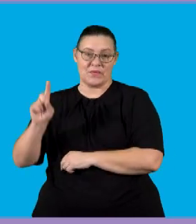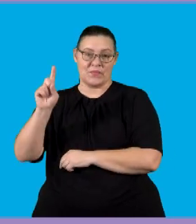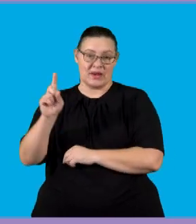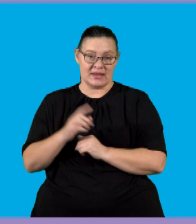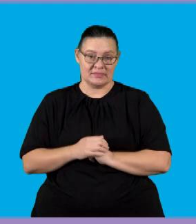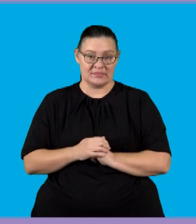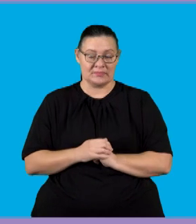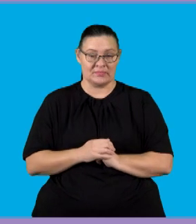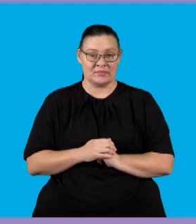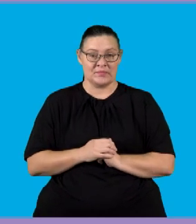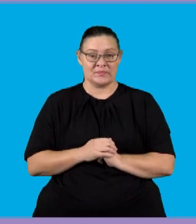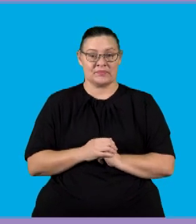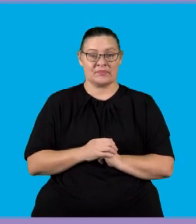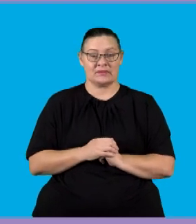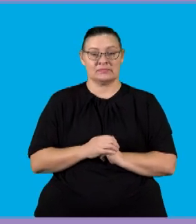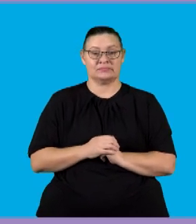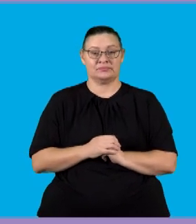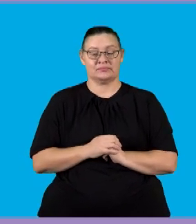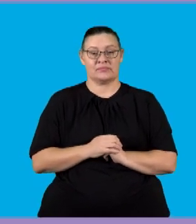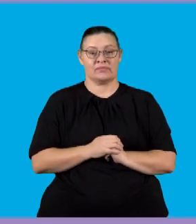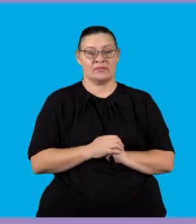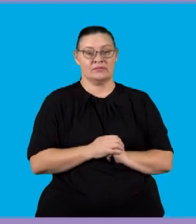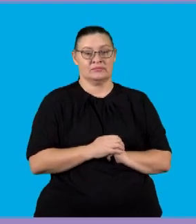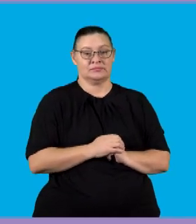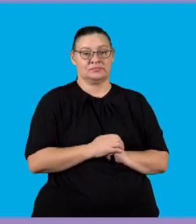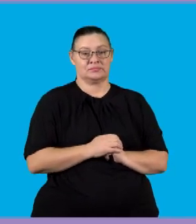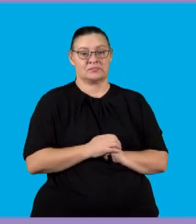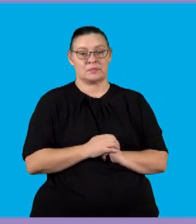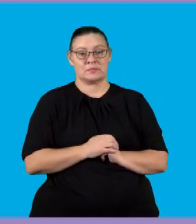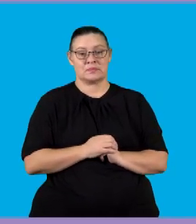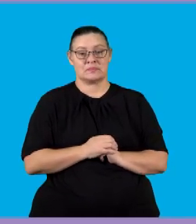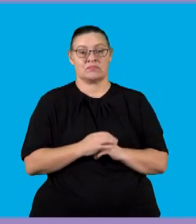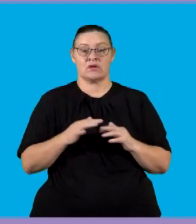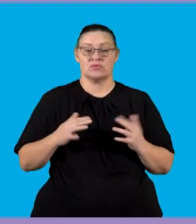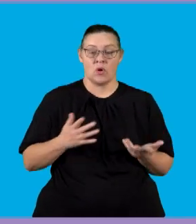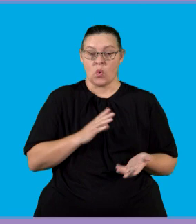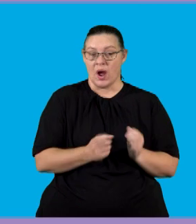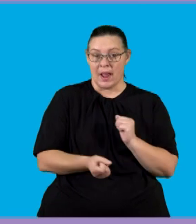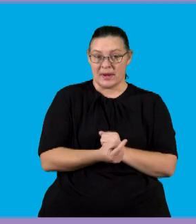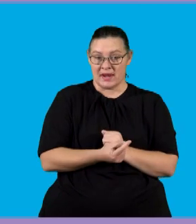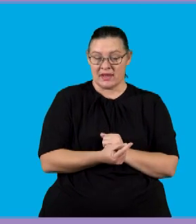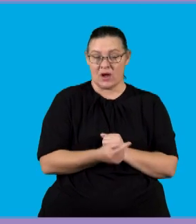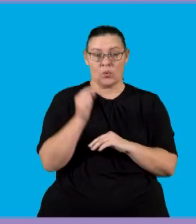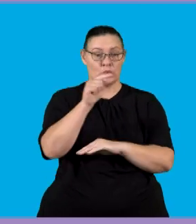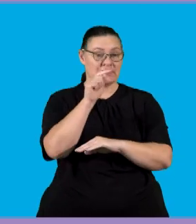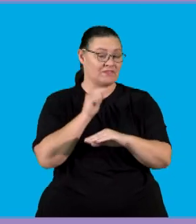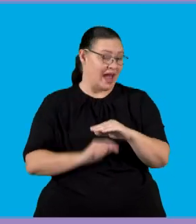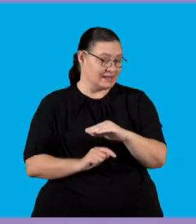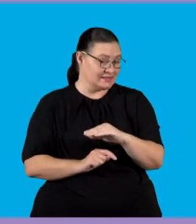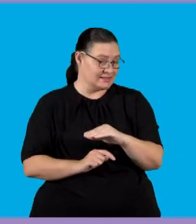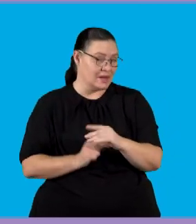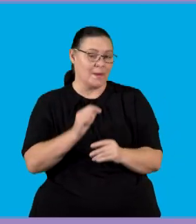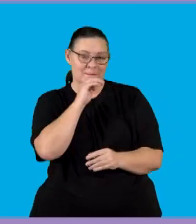that is divided by 11. Now that last 11 there we know has an exponent of 1. And what happens when we are